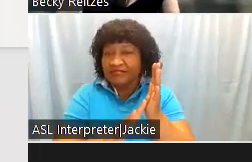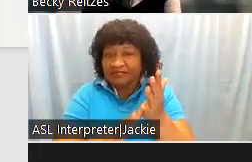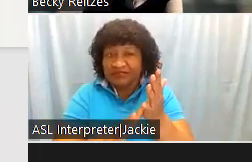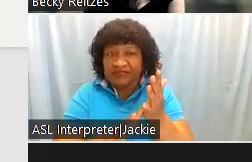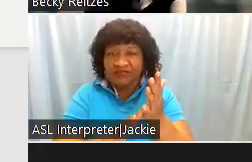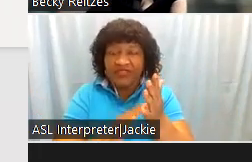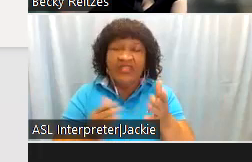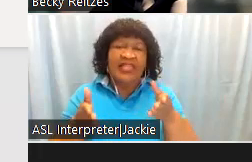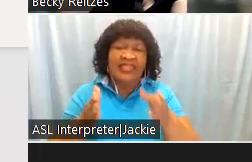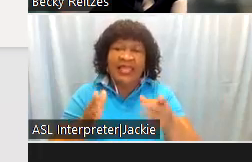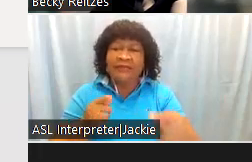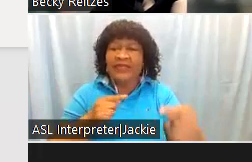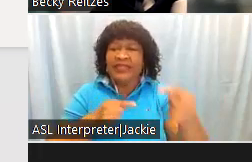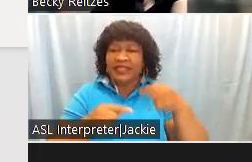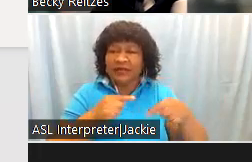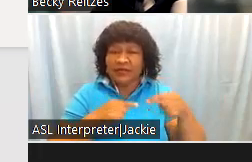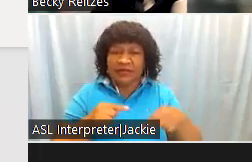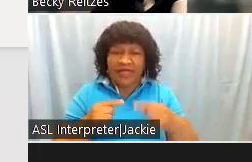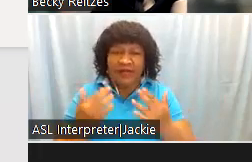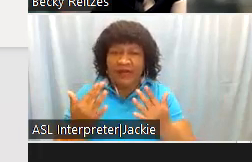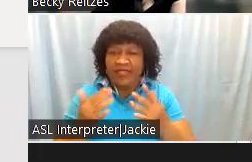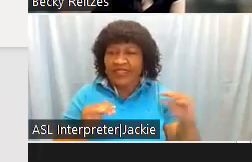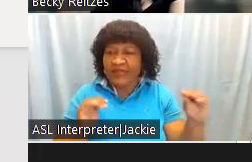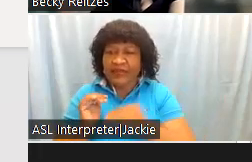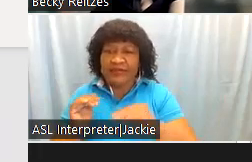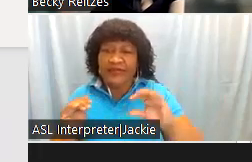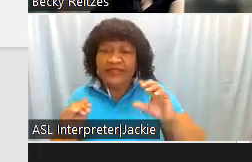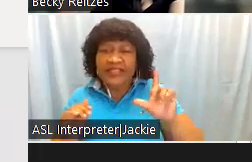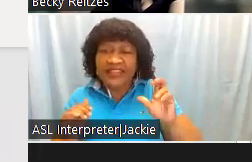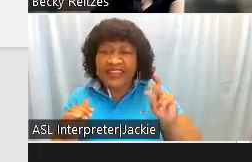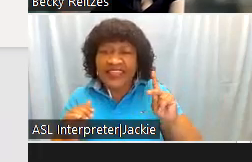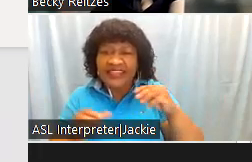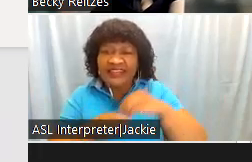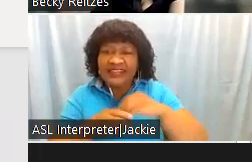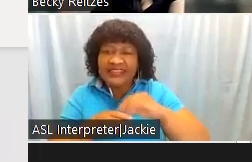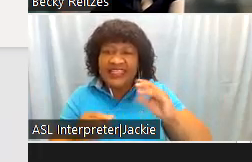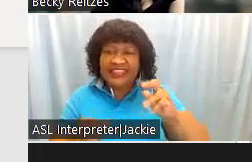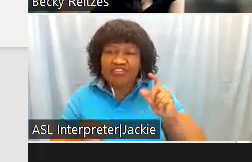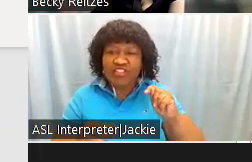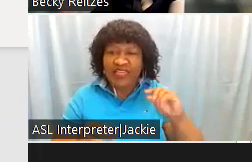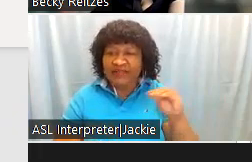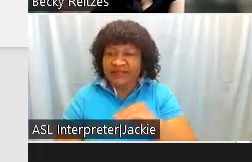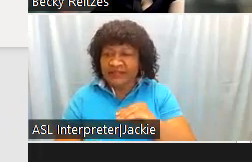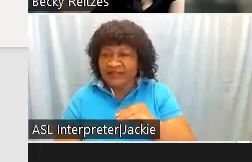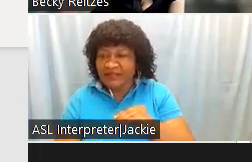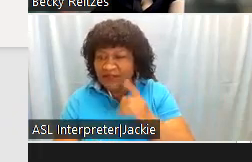actually gonna do this real quick. I'm gonna put the link in the chat. So for folks